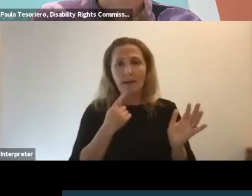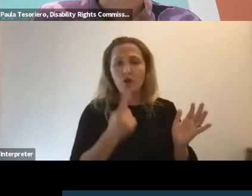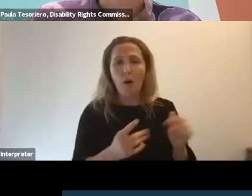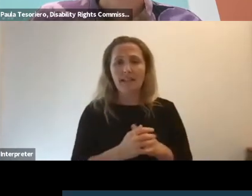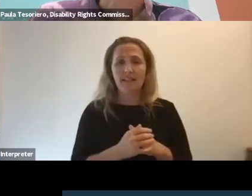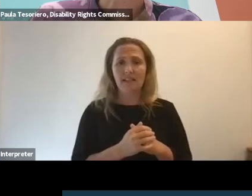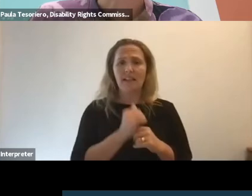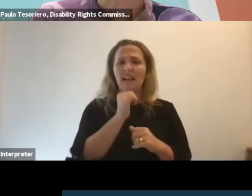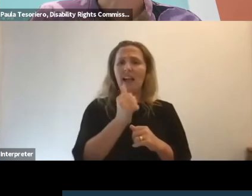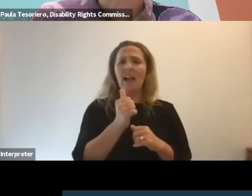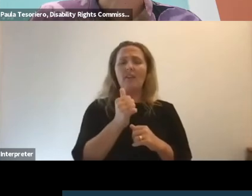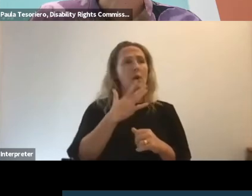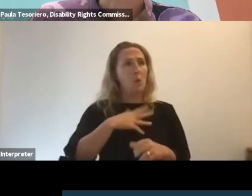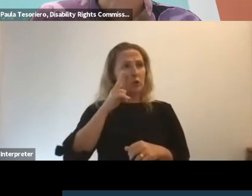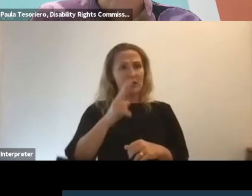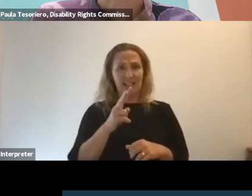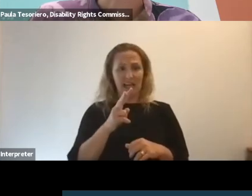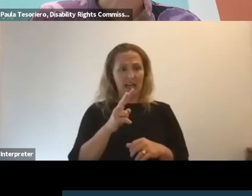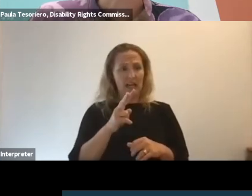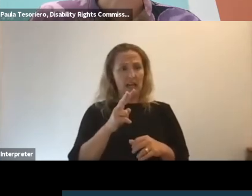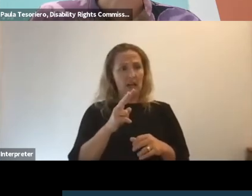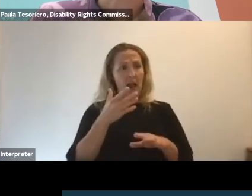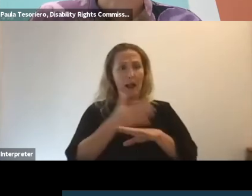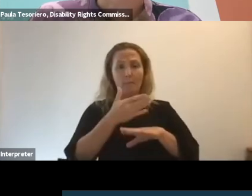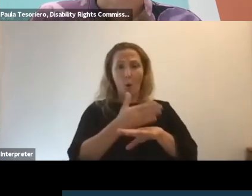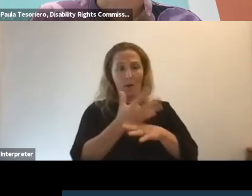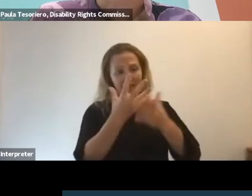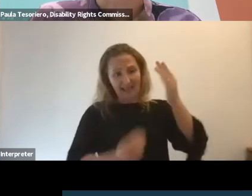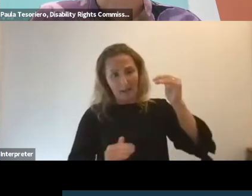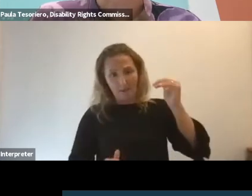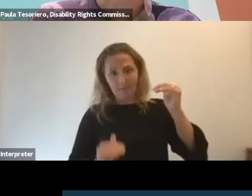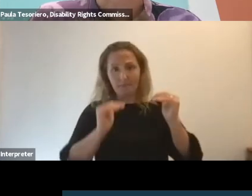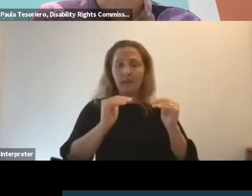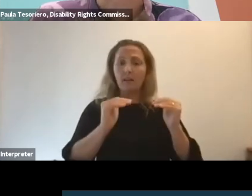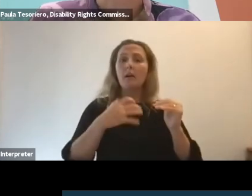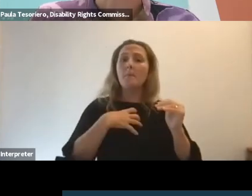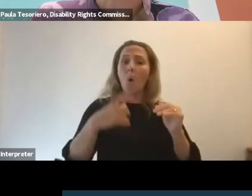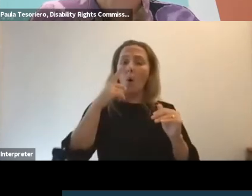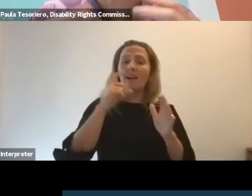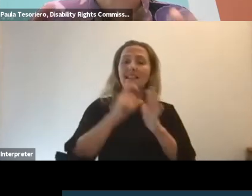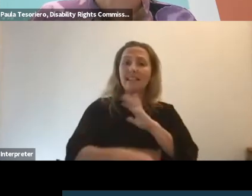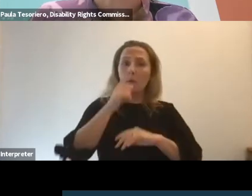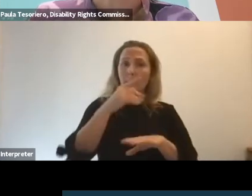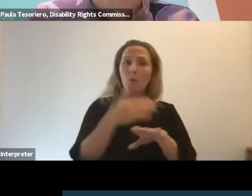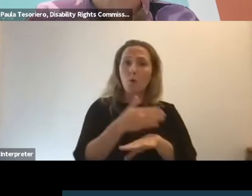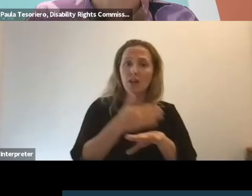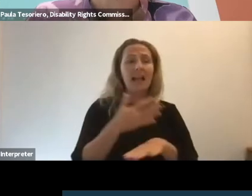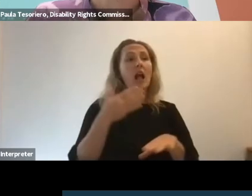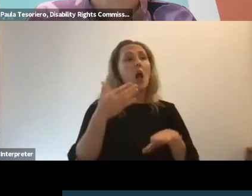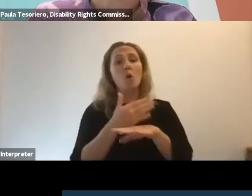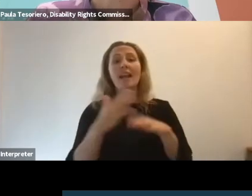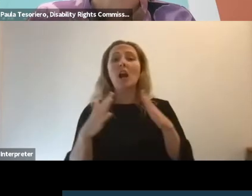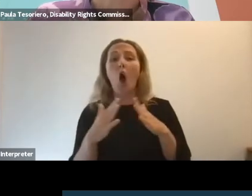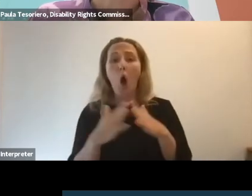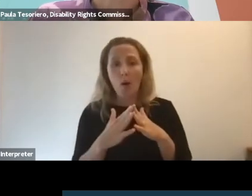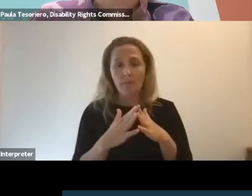people, then actually the flexibility, the ability to work from home from time to time and to do things differently and rely on